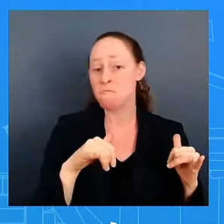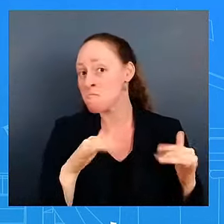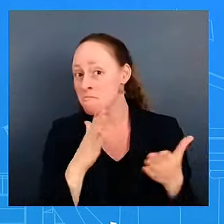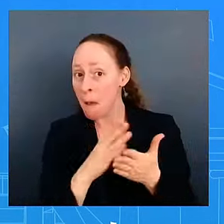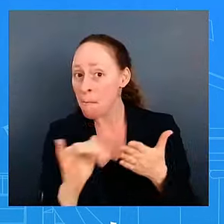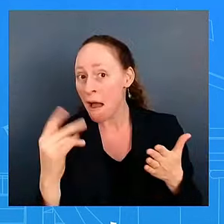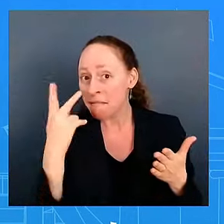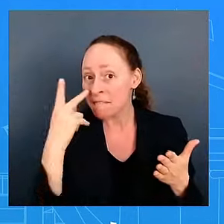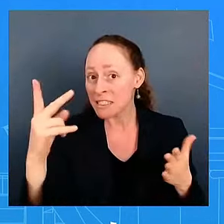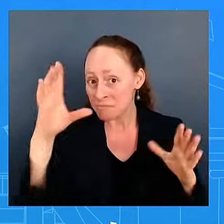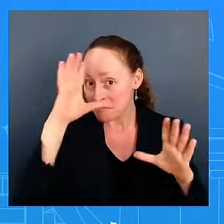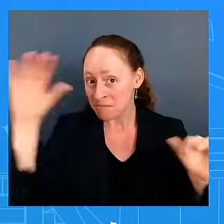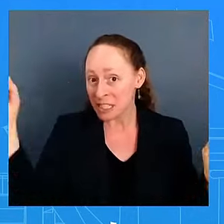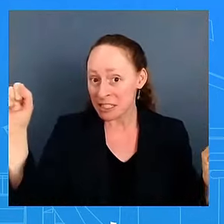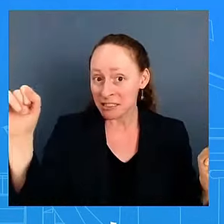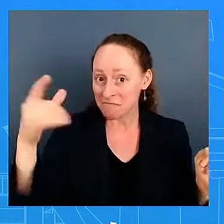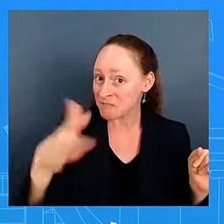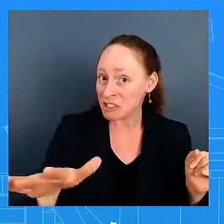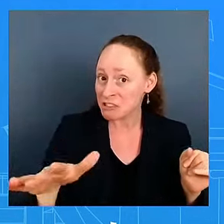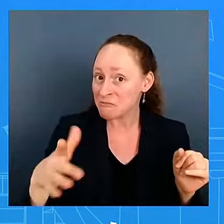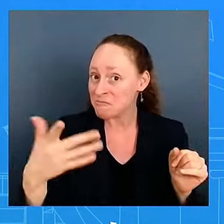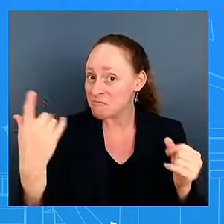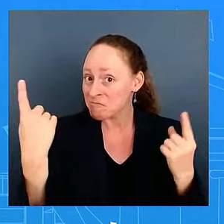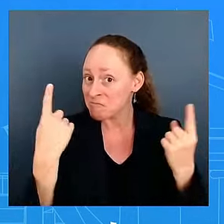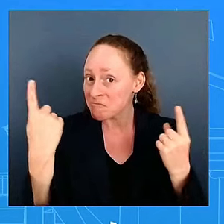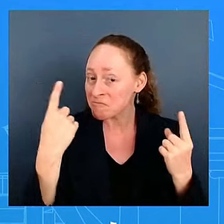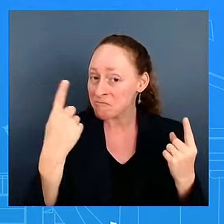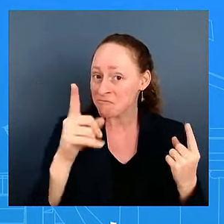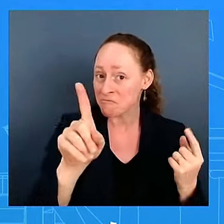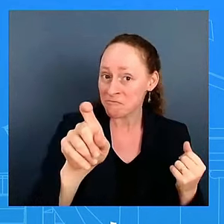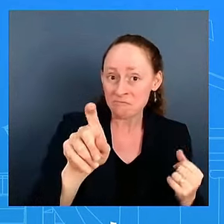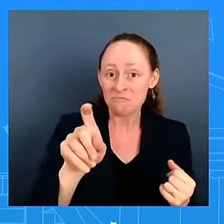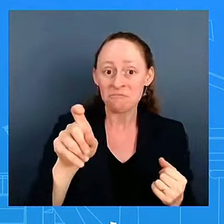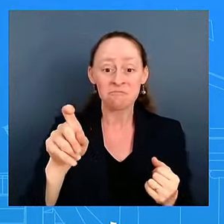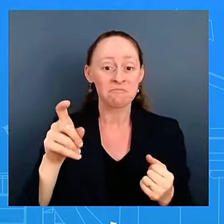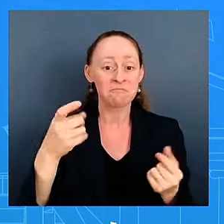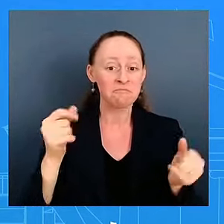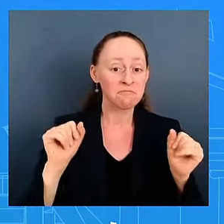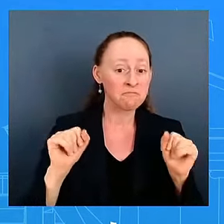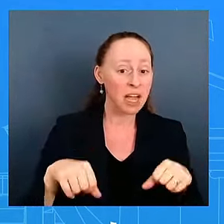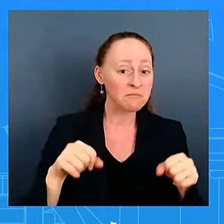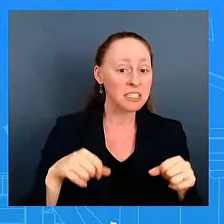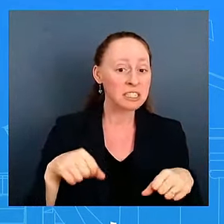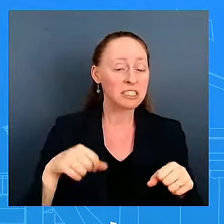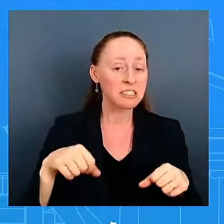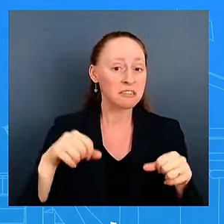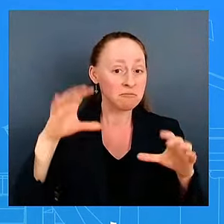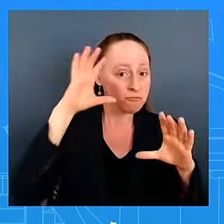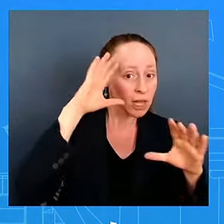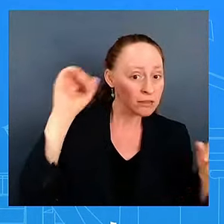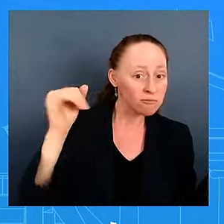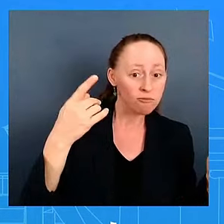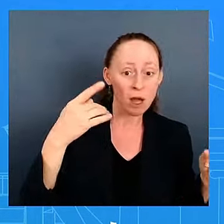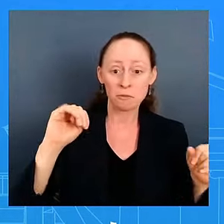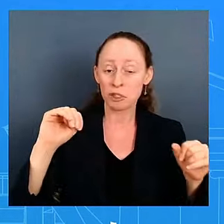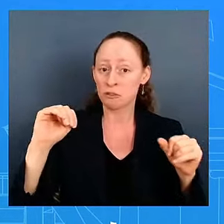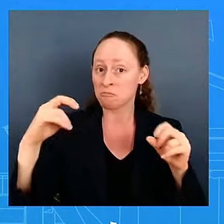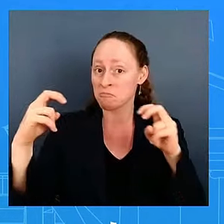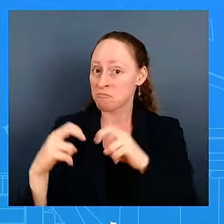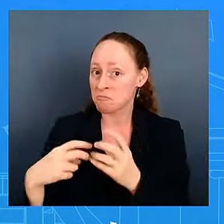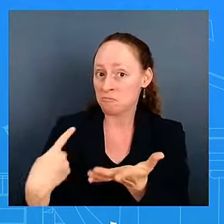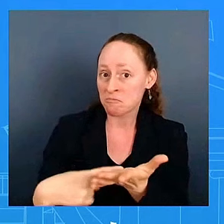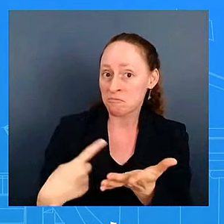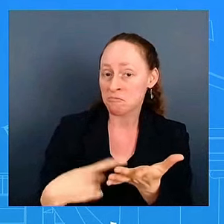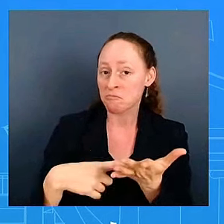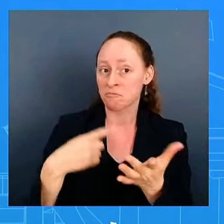Biden and Prime Minister Starmer about such a visit? So I don't have anything to share. That is